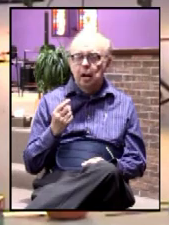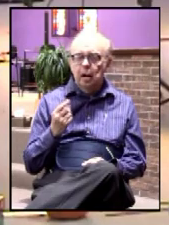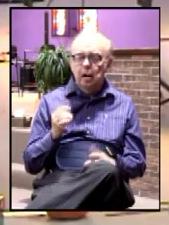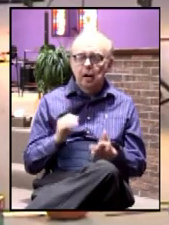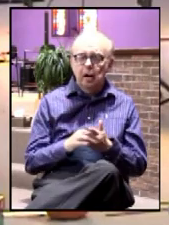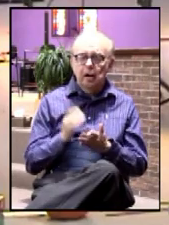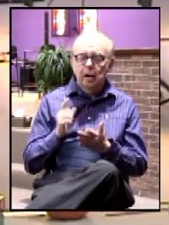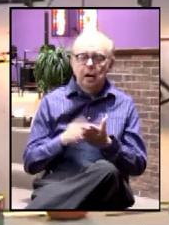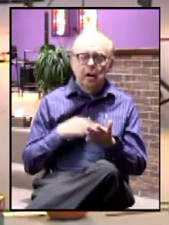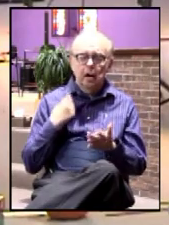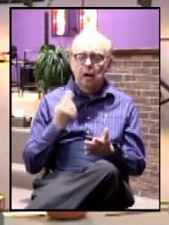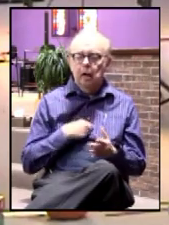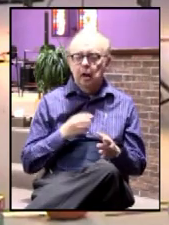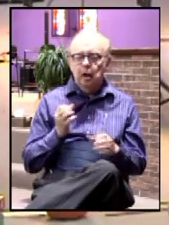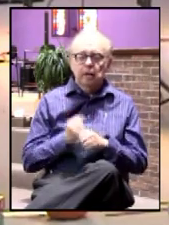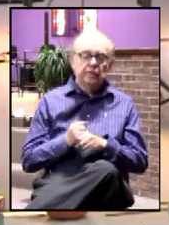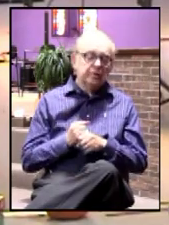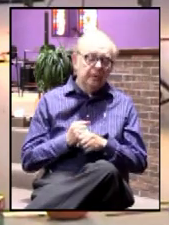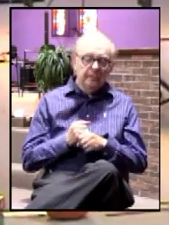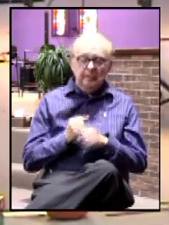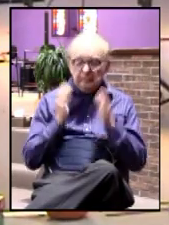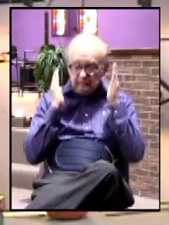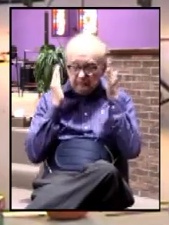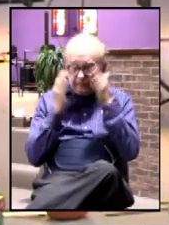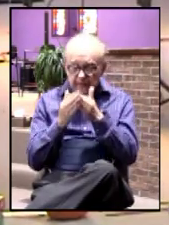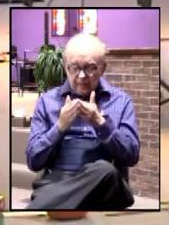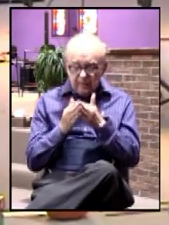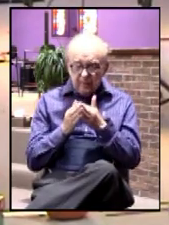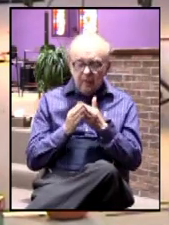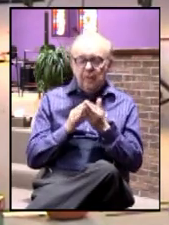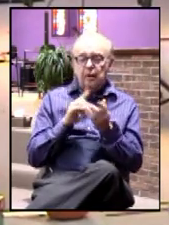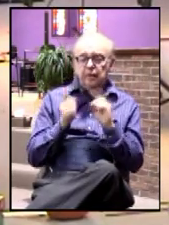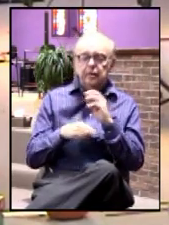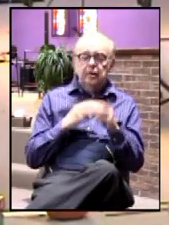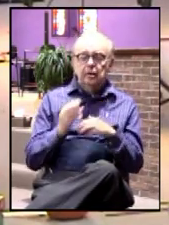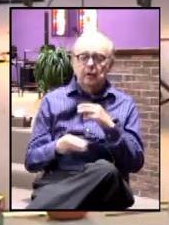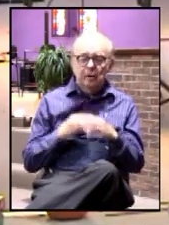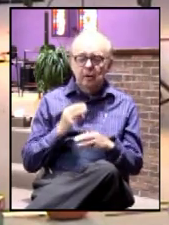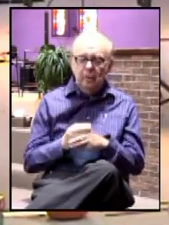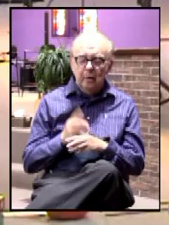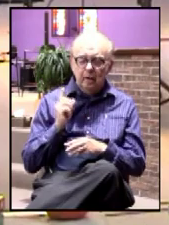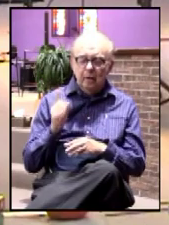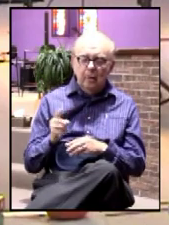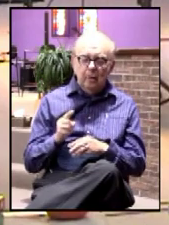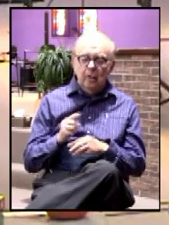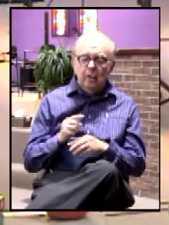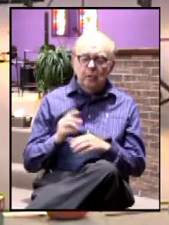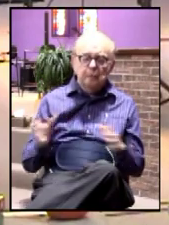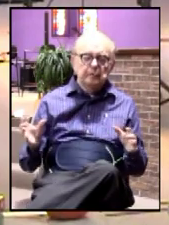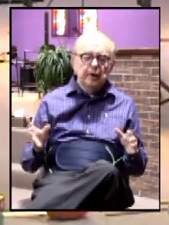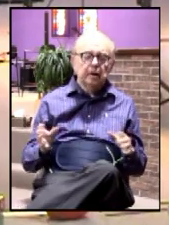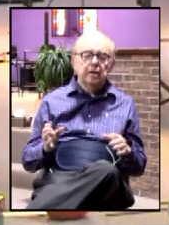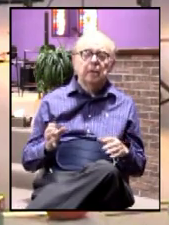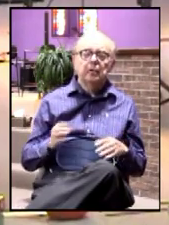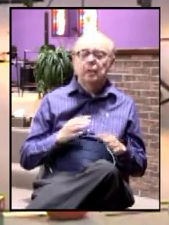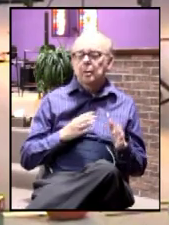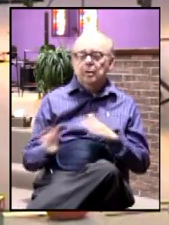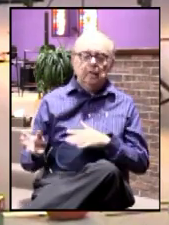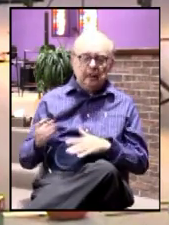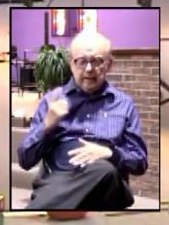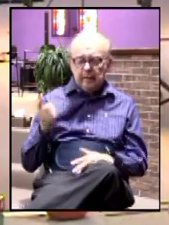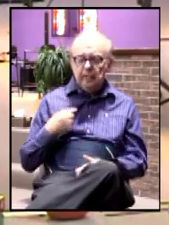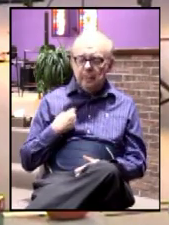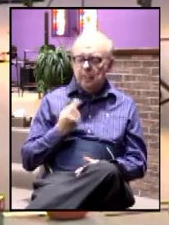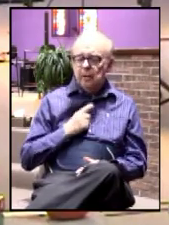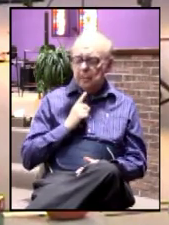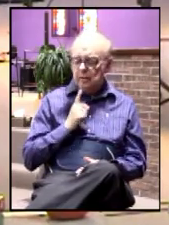is that sometimes we get so hung up on viewing and changing the world as one giant mission. And we